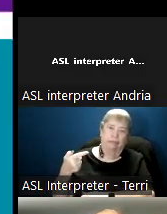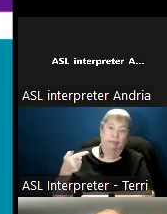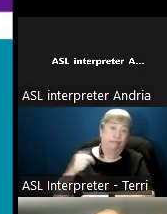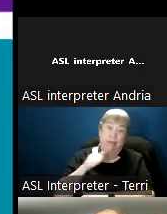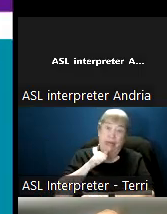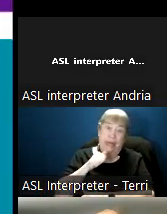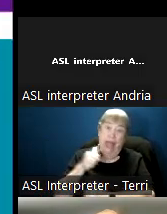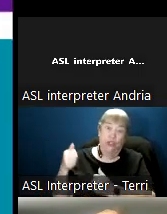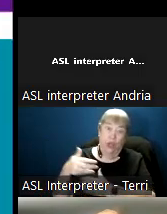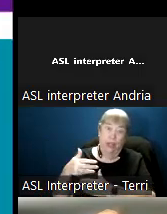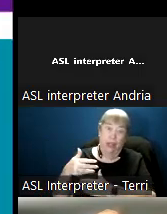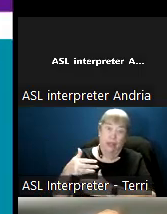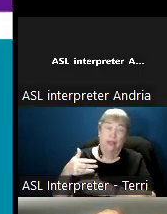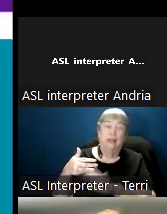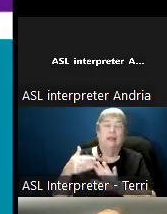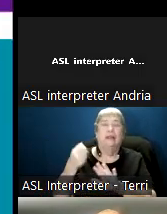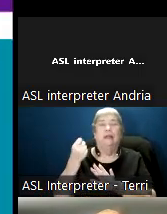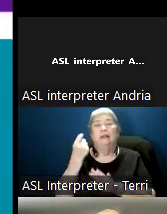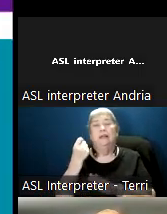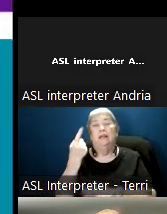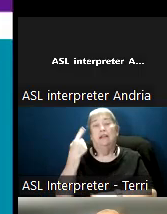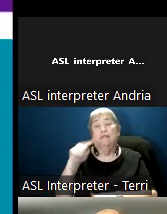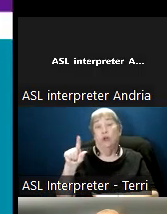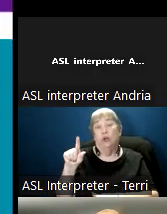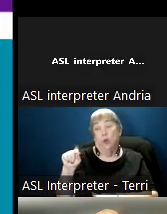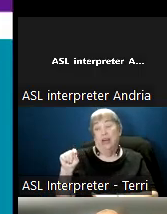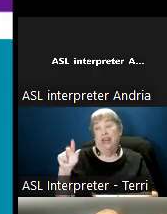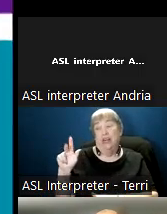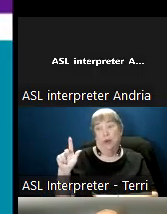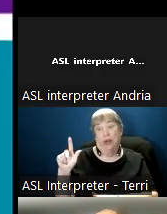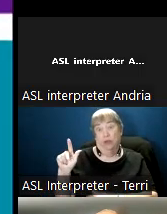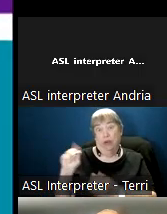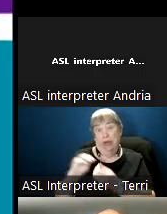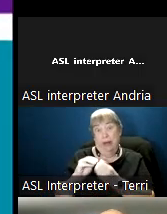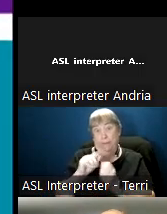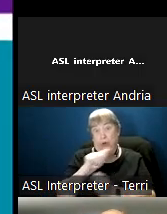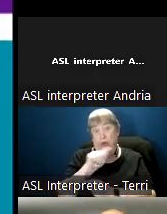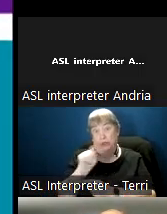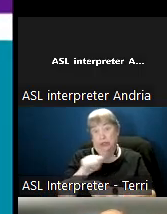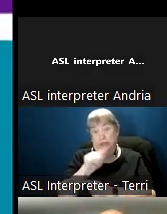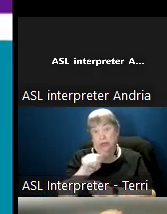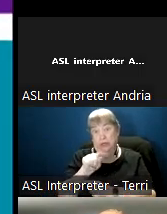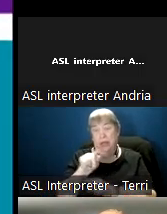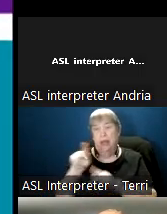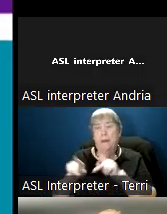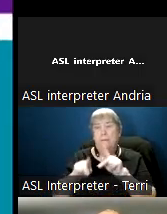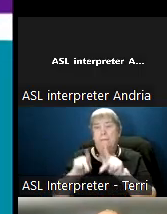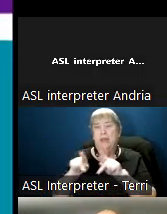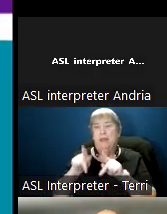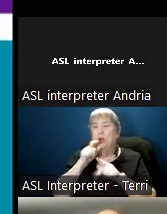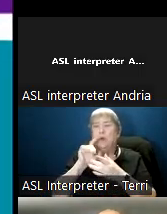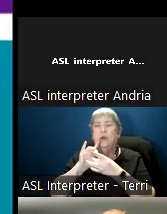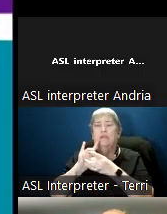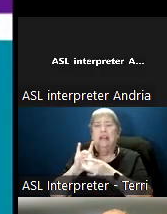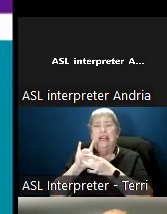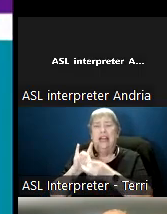much need to say when it comes to the 2023 statistics that people who were related in a different way, we